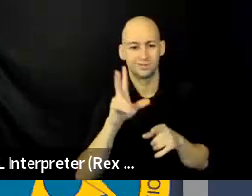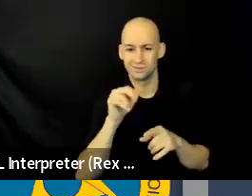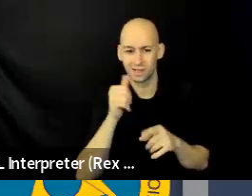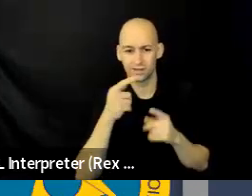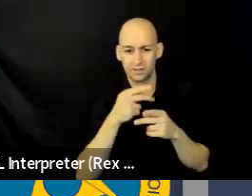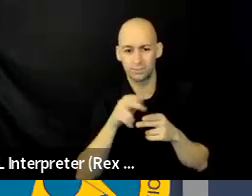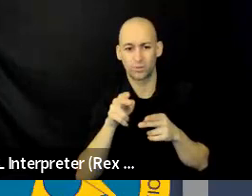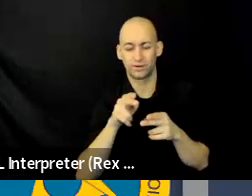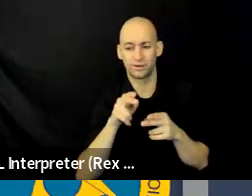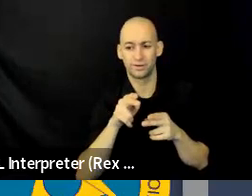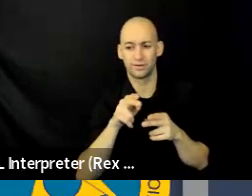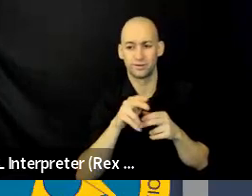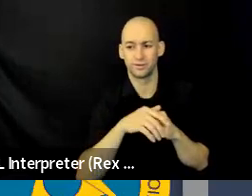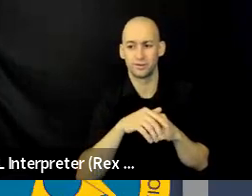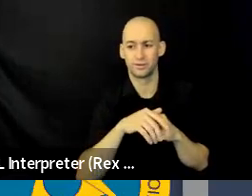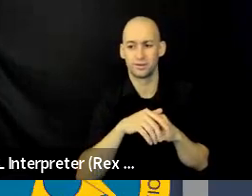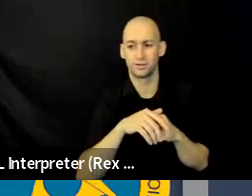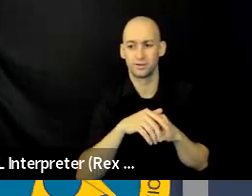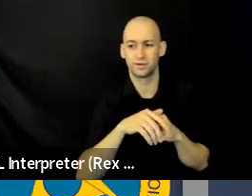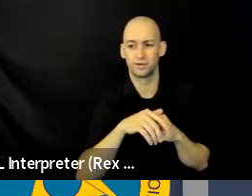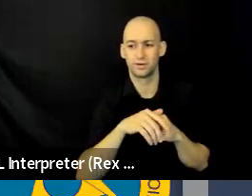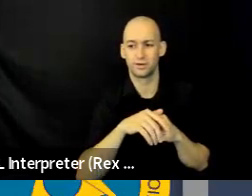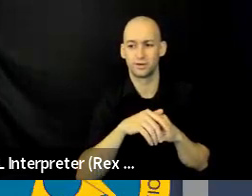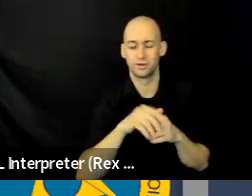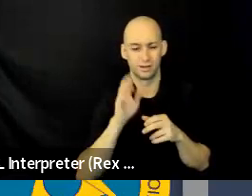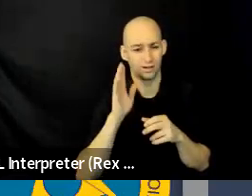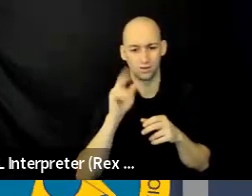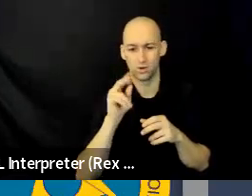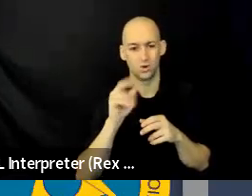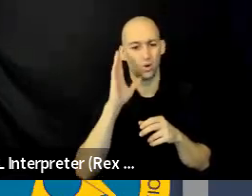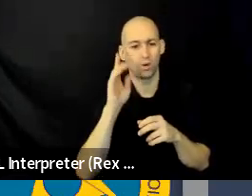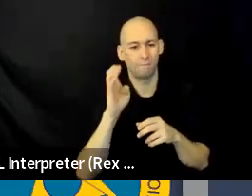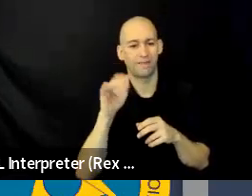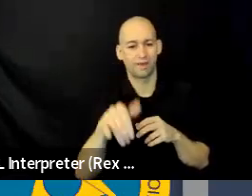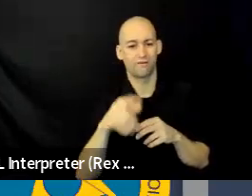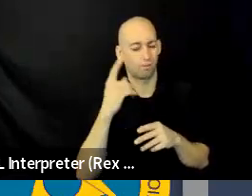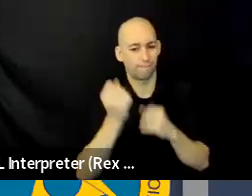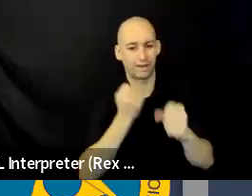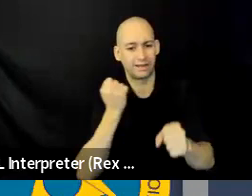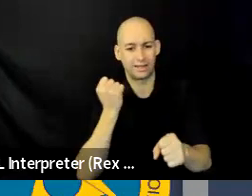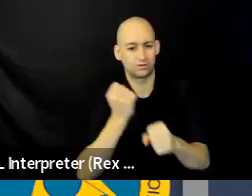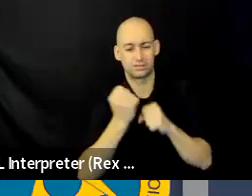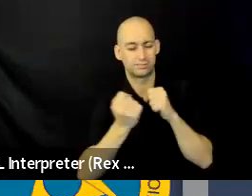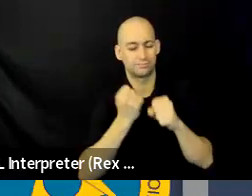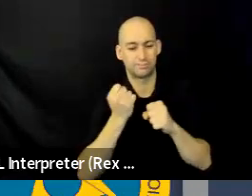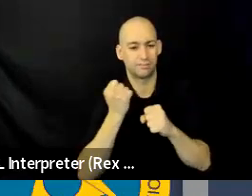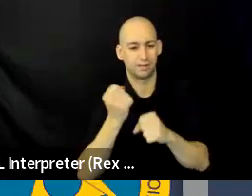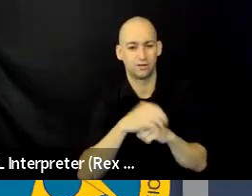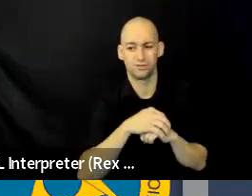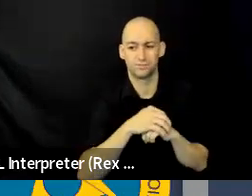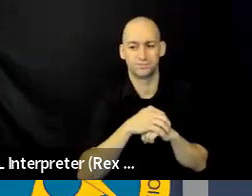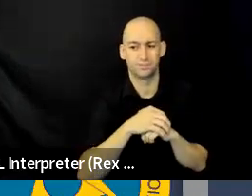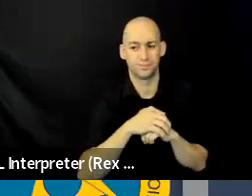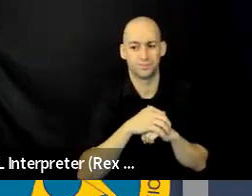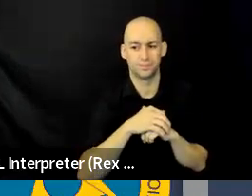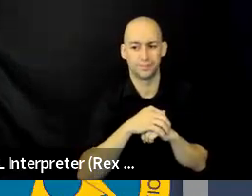No, this will, yeah, this will be there for many, many years. And like I said, this is a substantial improvement that